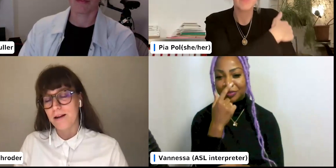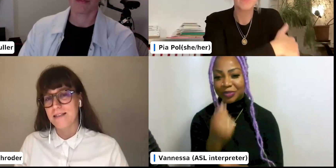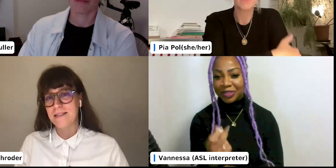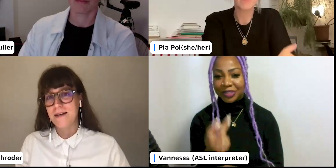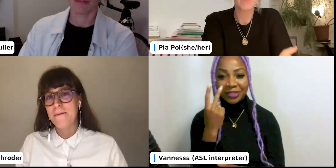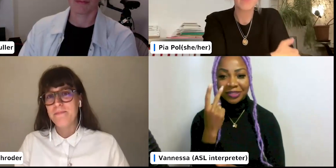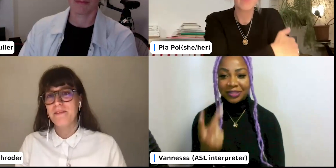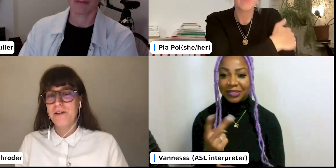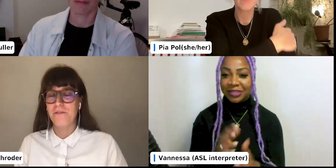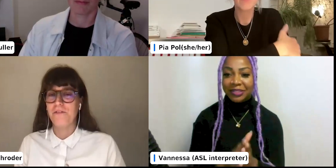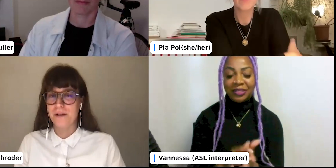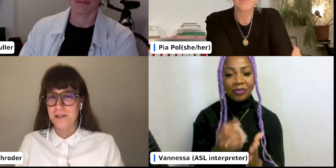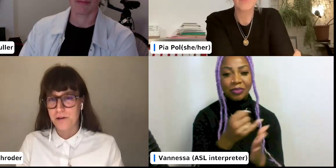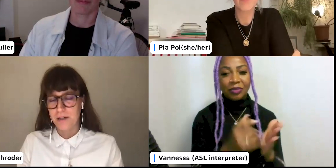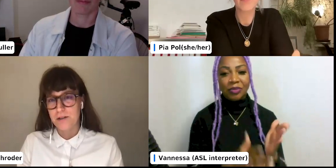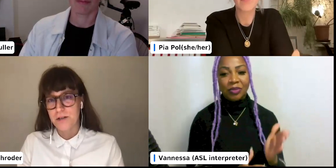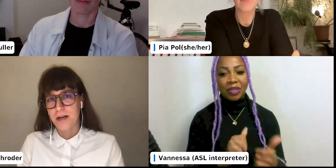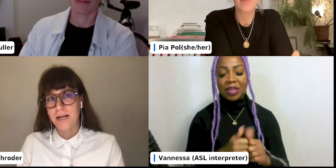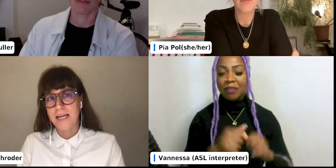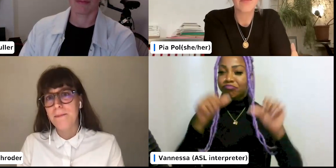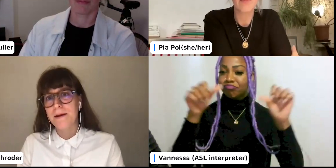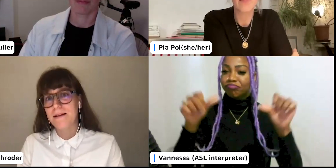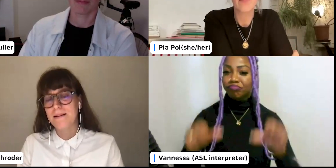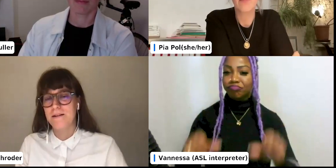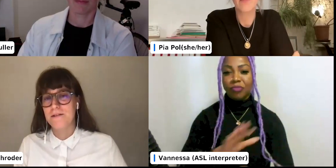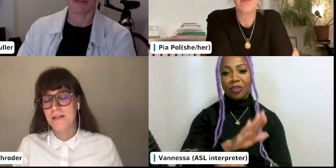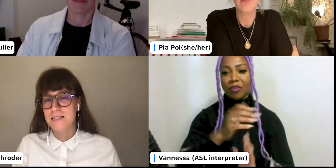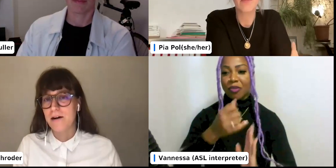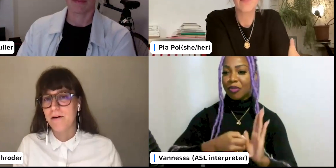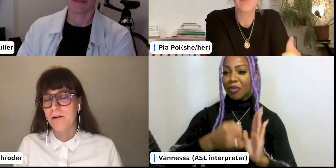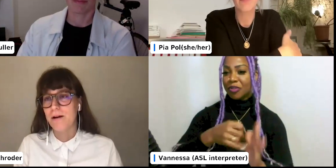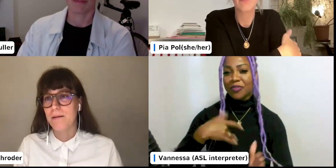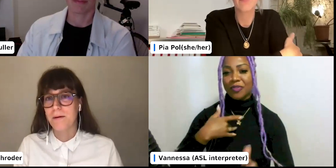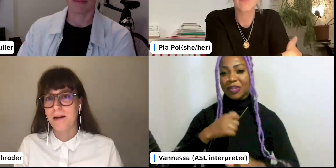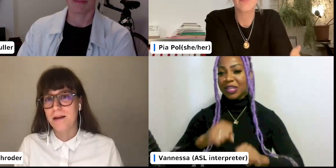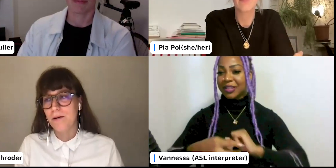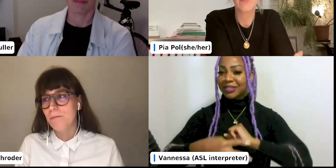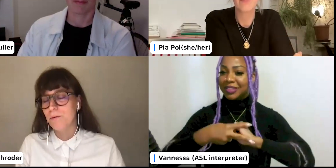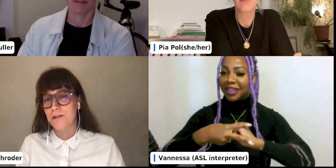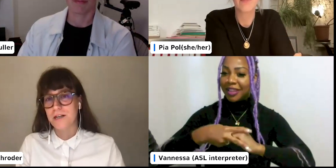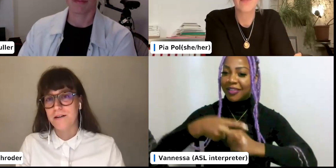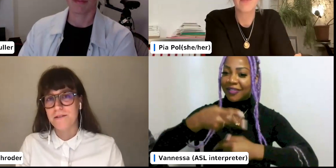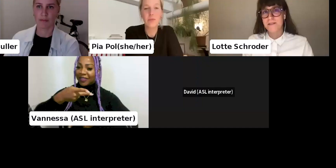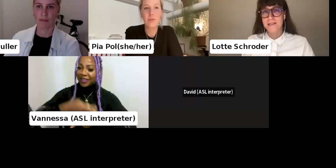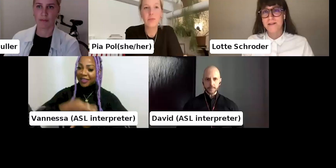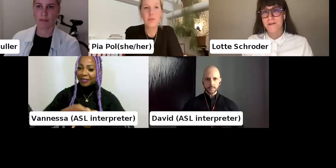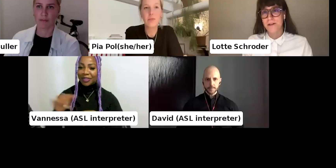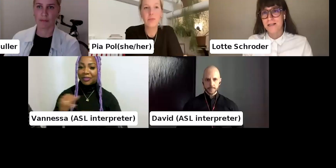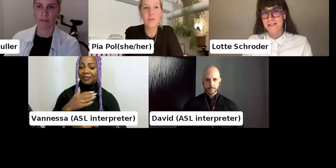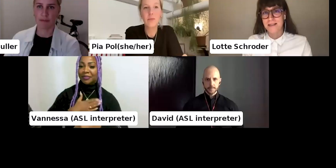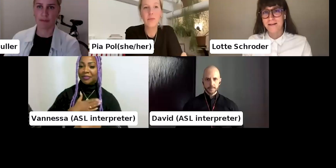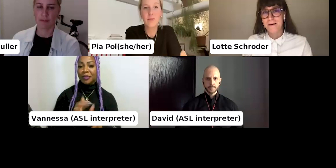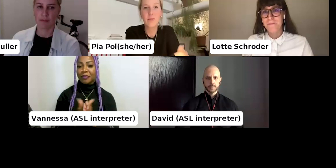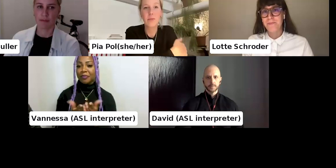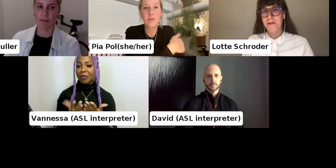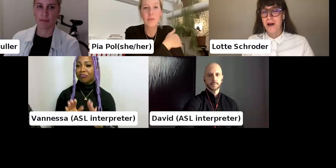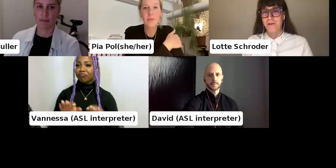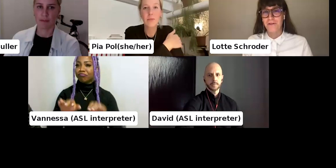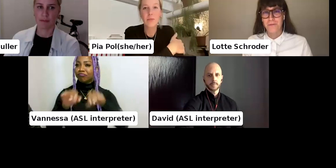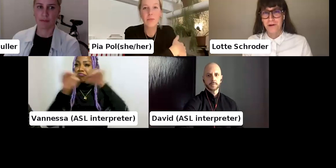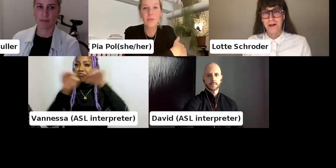their work. It's, you feel that you can also kind of keep it. And also that's how I look at my own bookshelves. These are things that